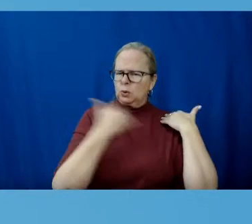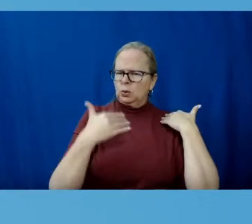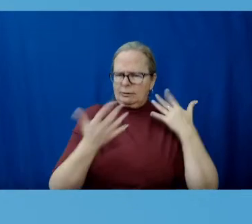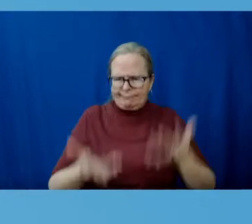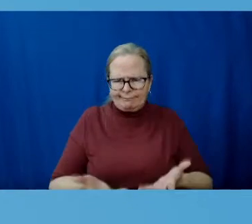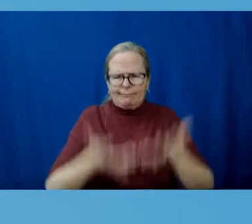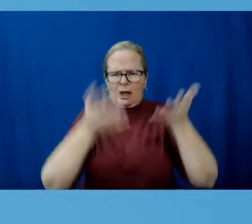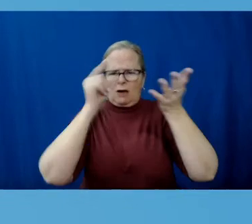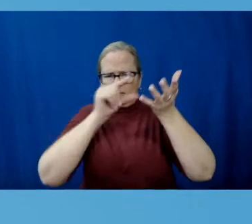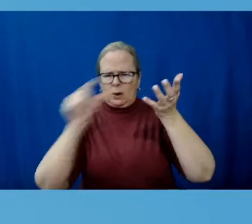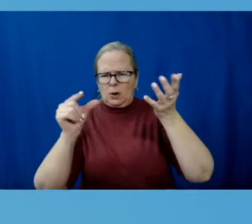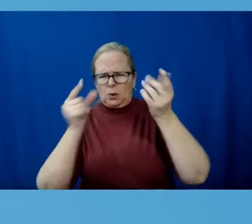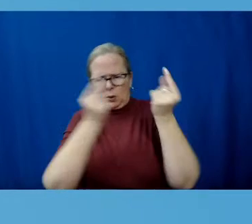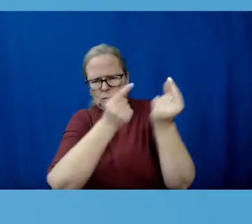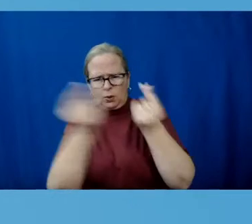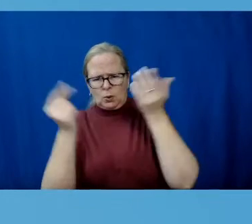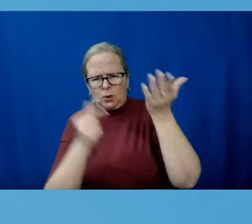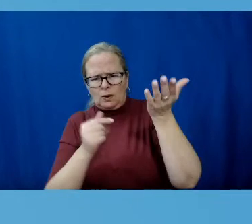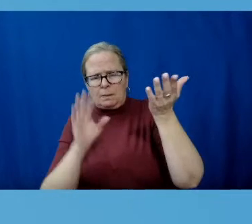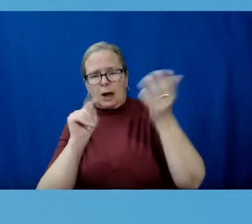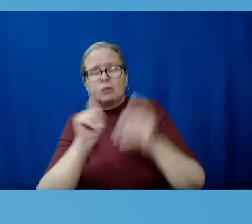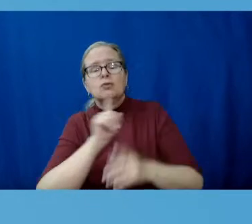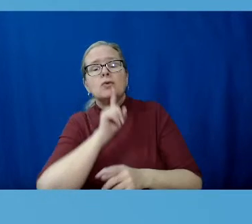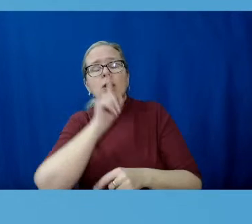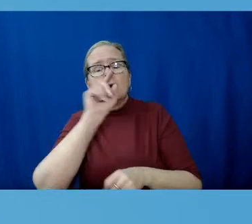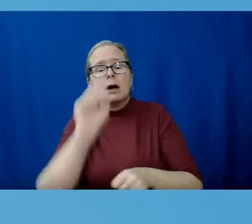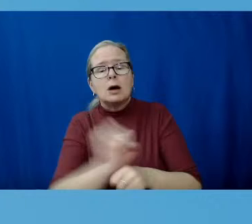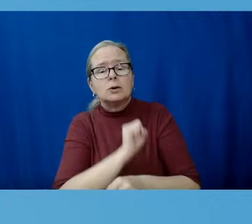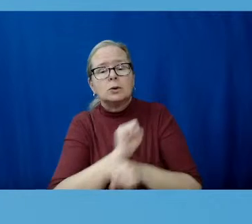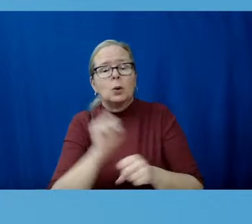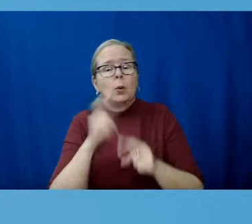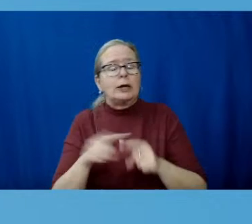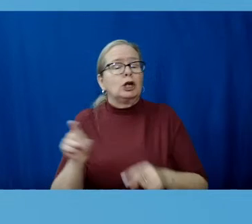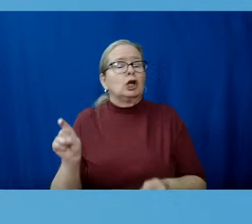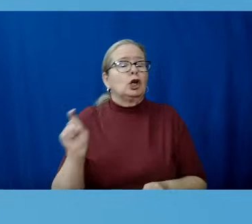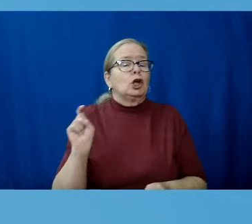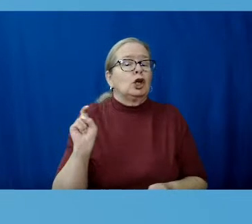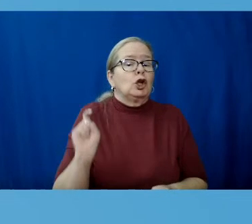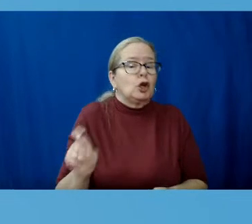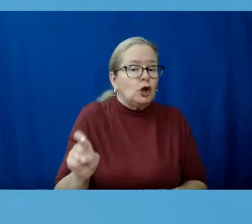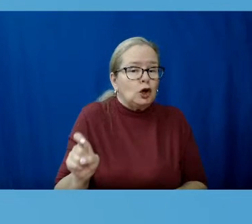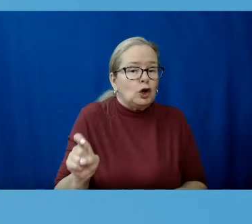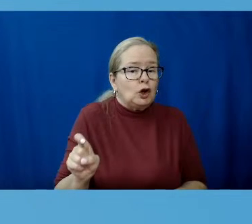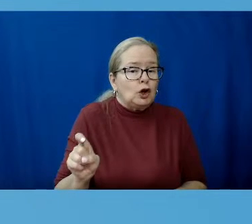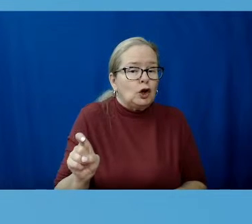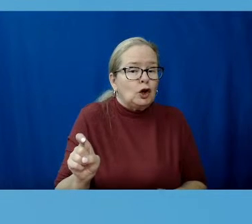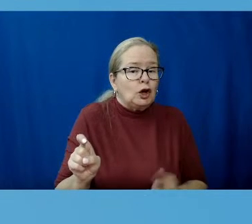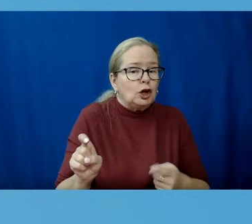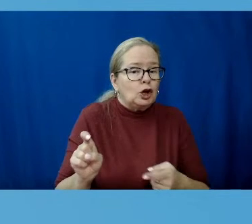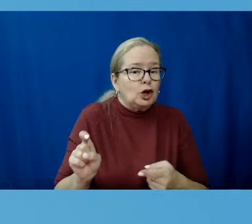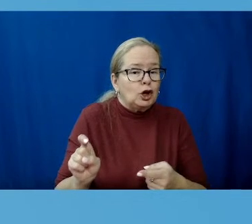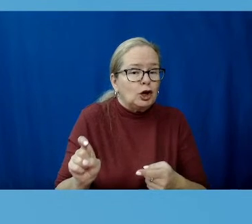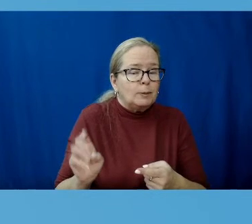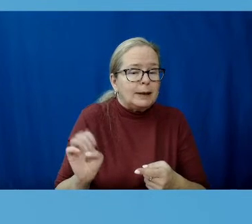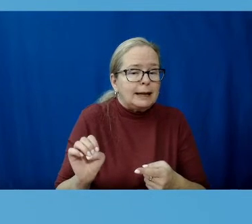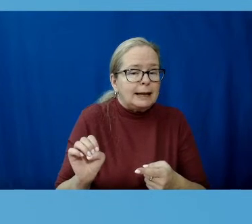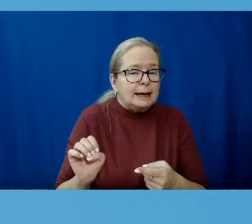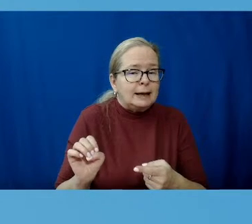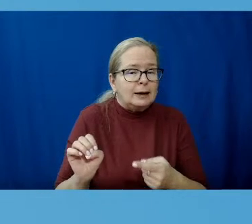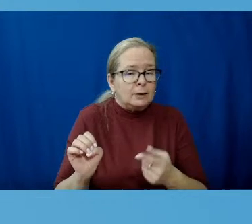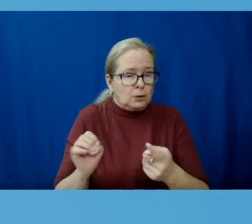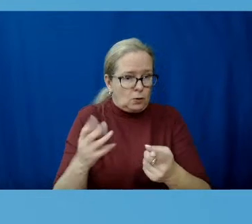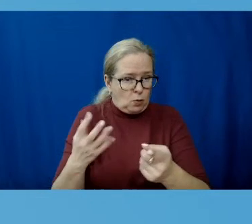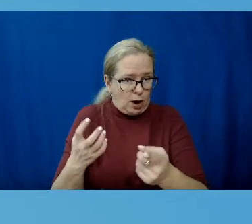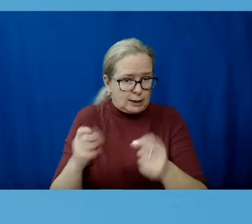ought to be and you know how you want society to be organized, you really should think about elections and why they